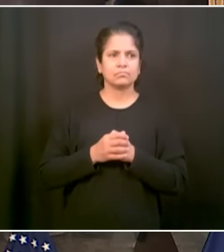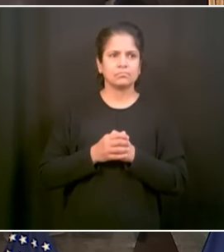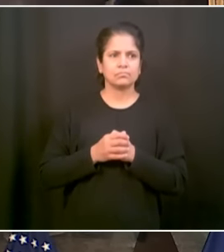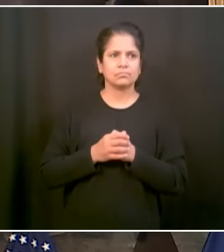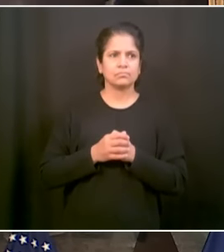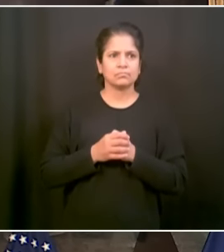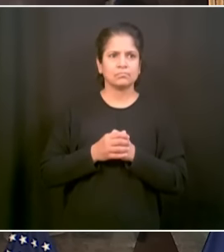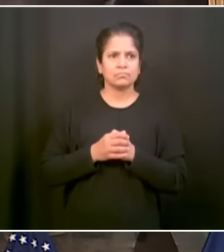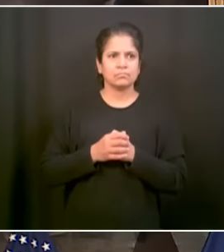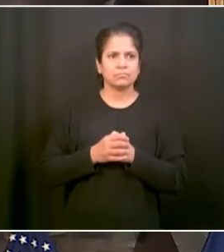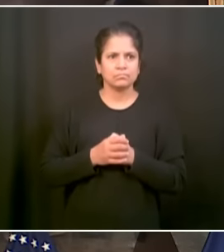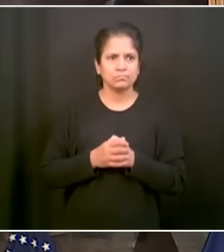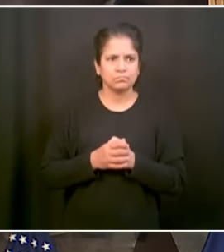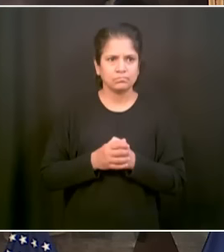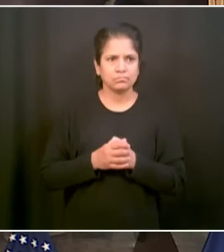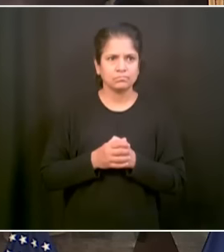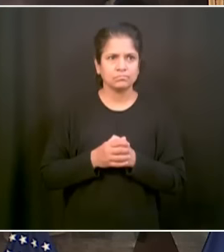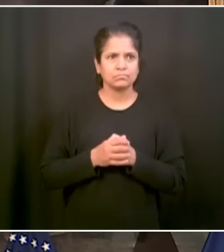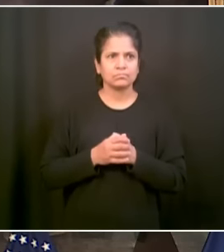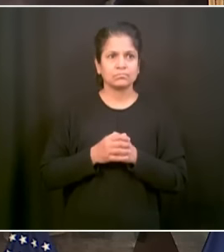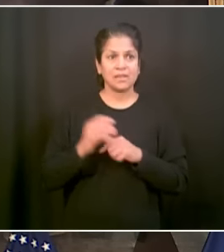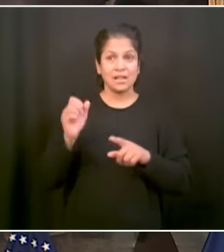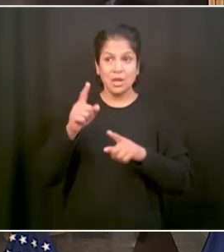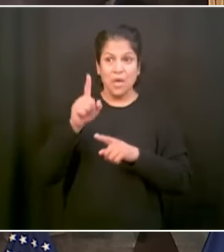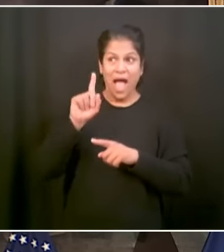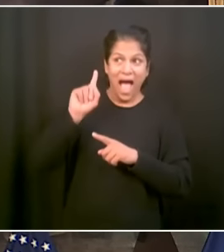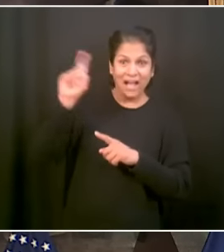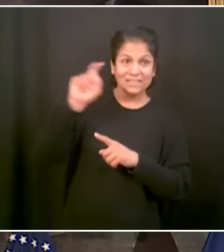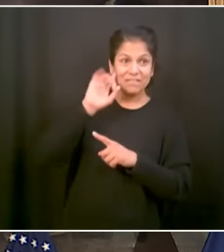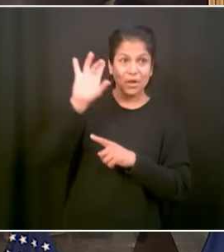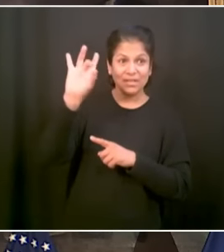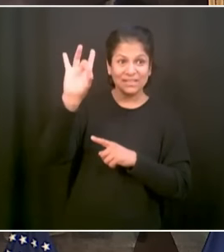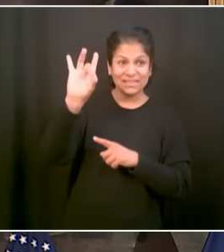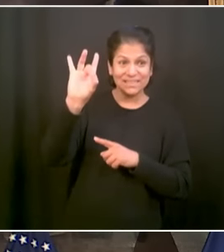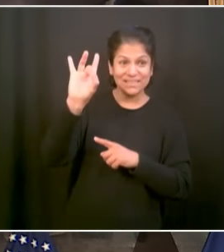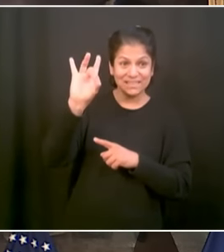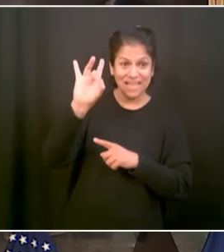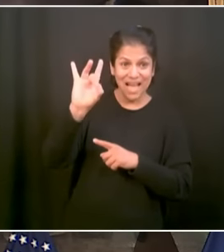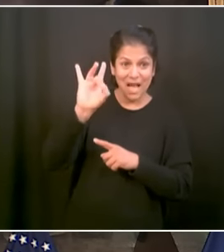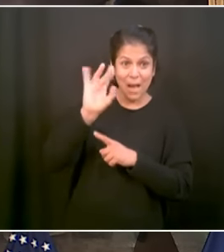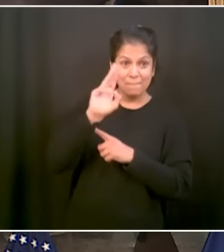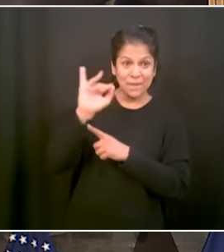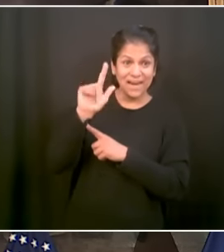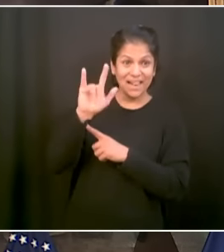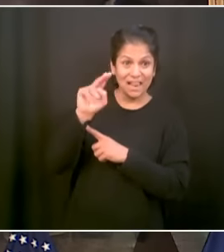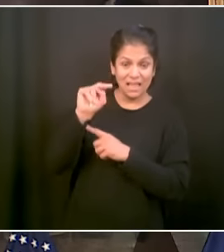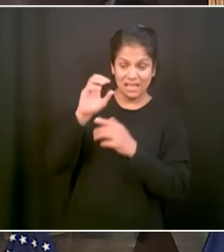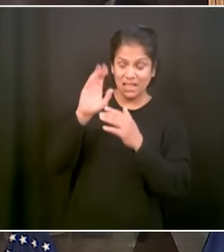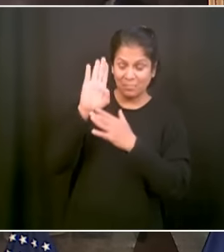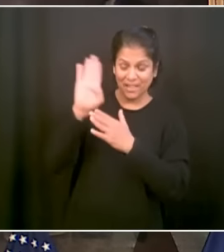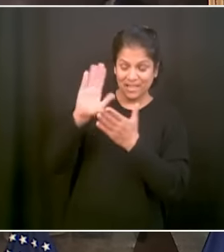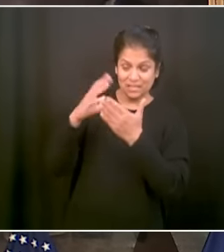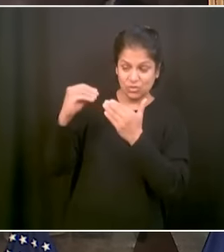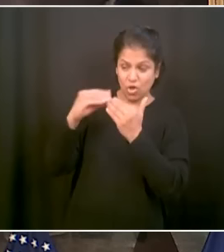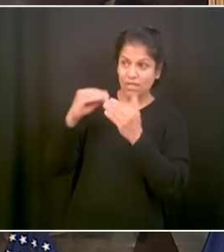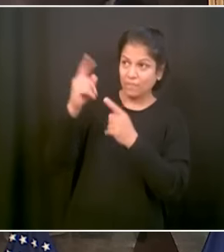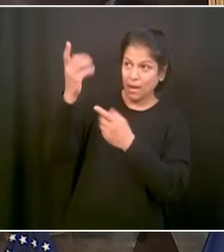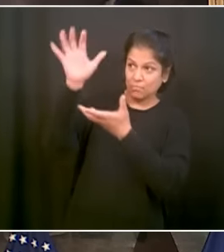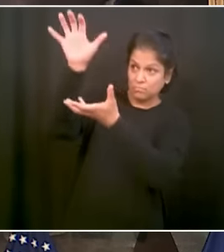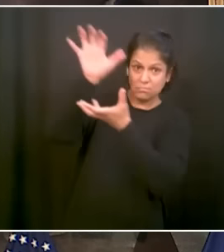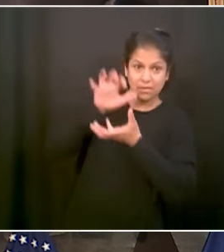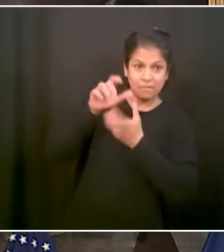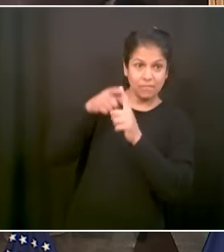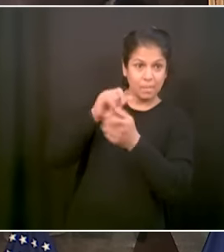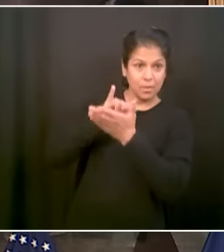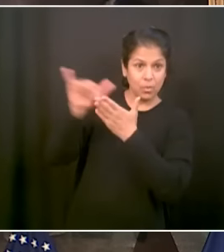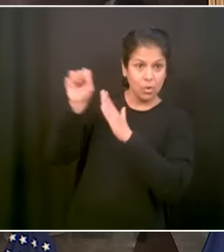$8 billion gap back from the state? And then I know on the campaign trail you talked about disbanding the SRG. Is